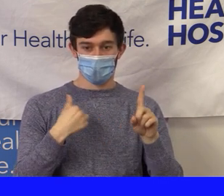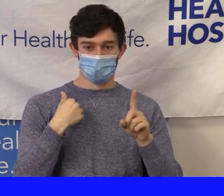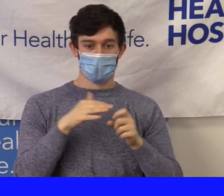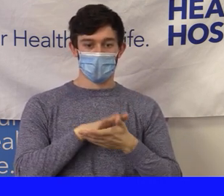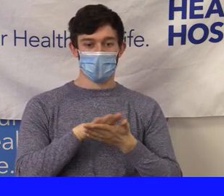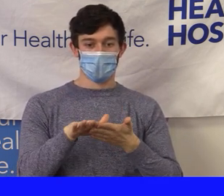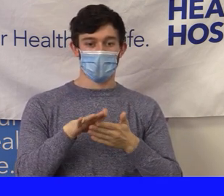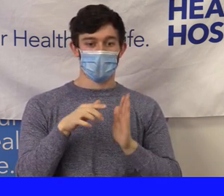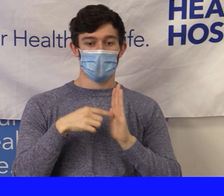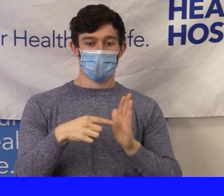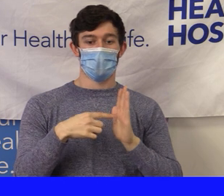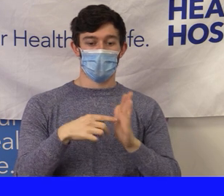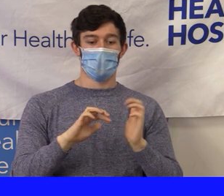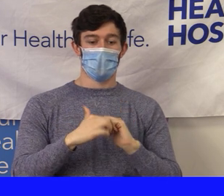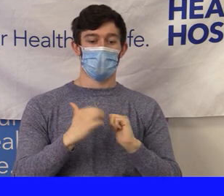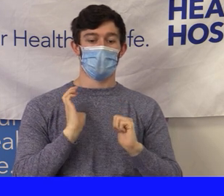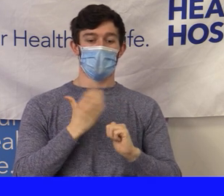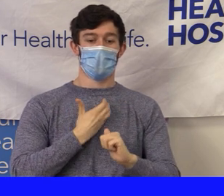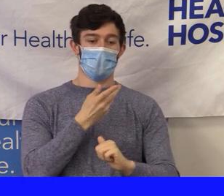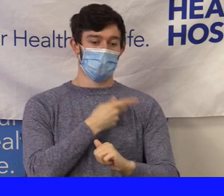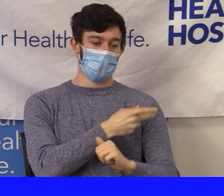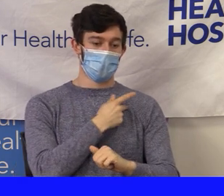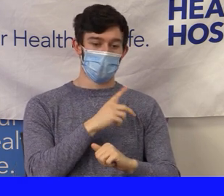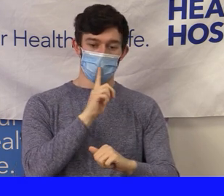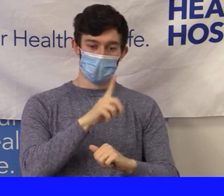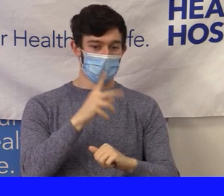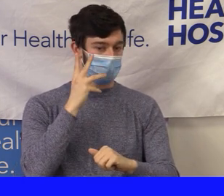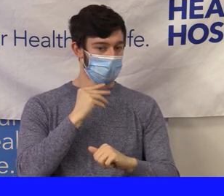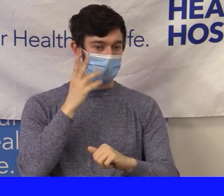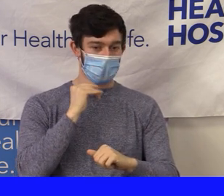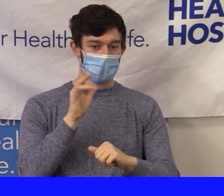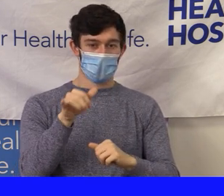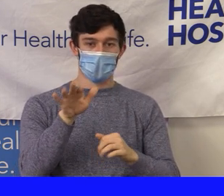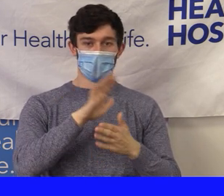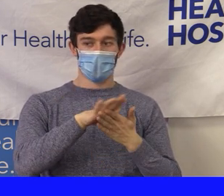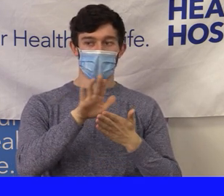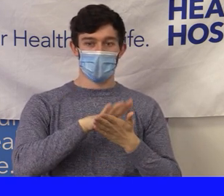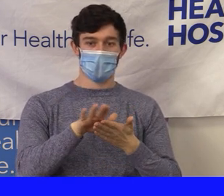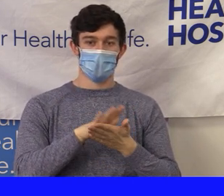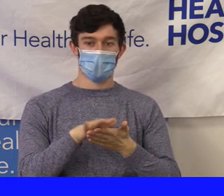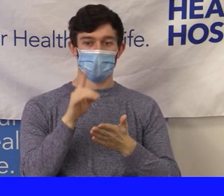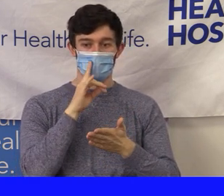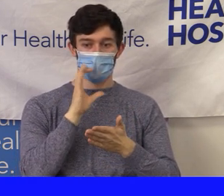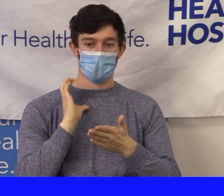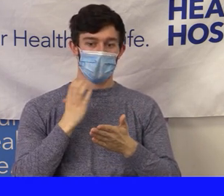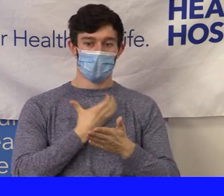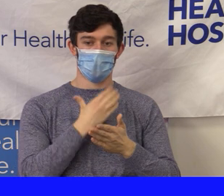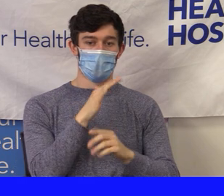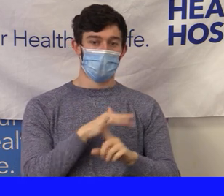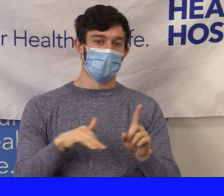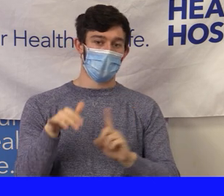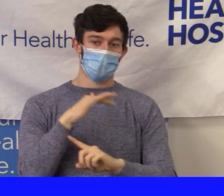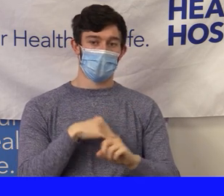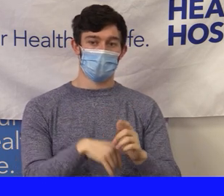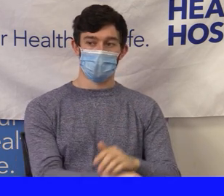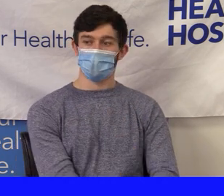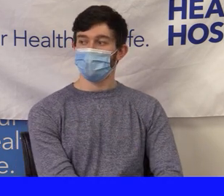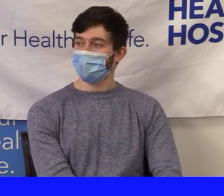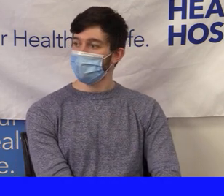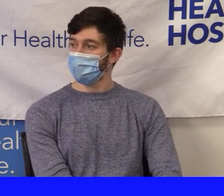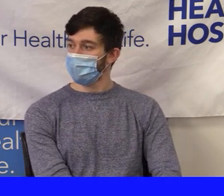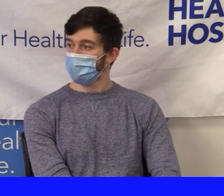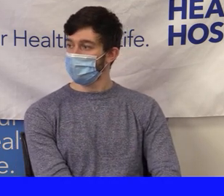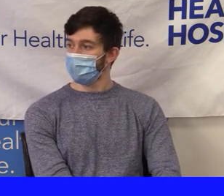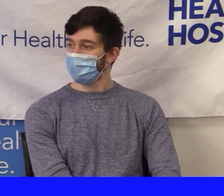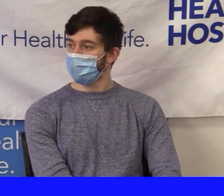example of how our patients are experiencing the cleanliness of our environments here.